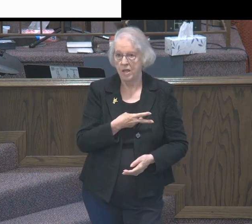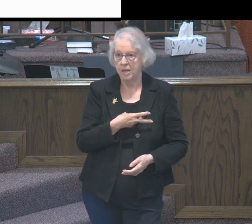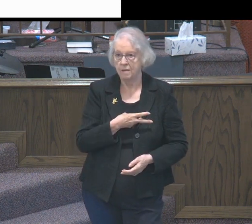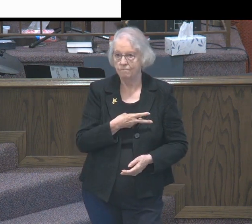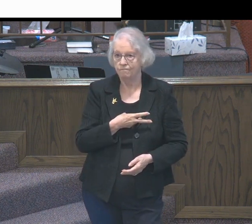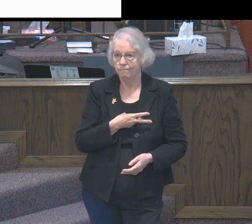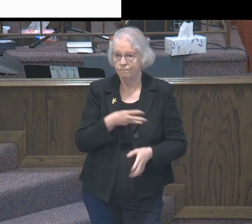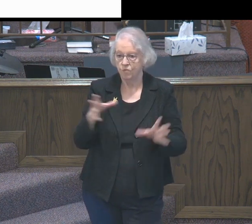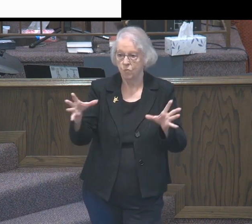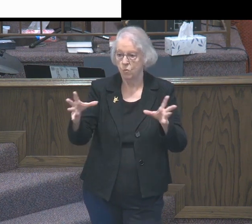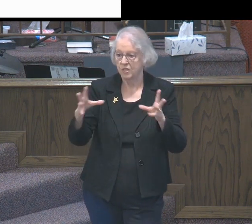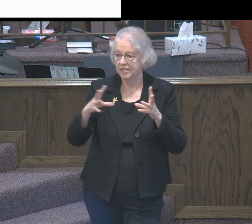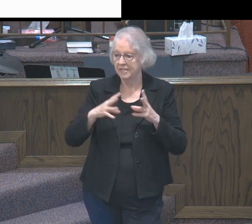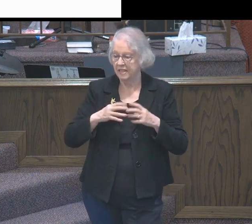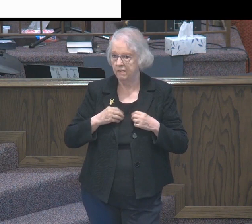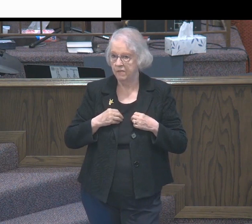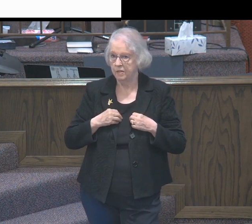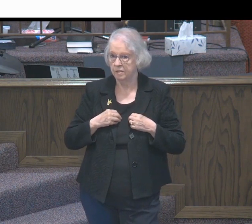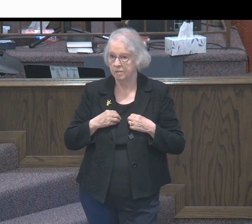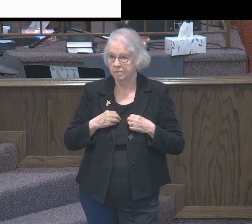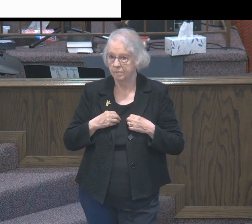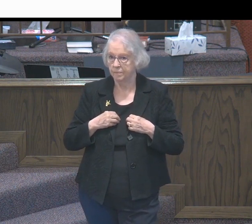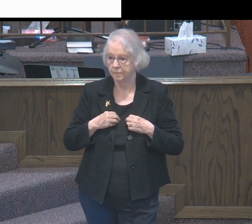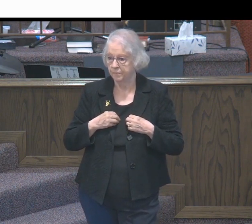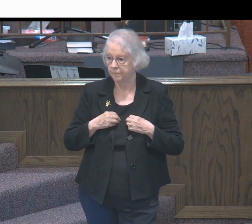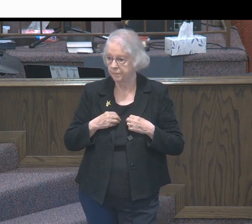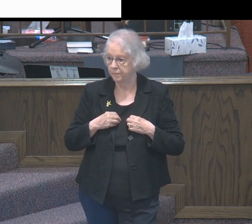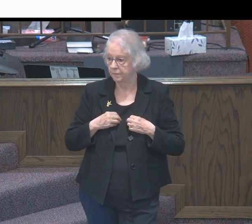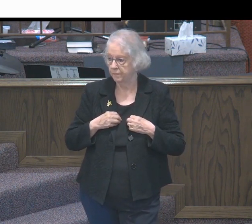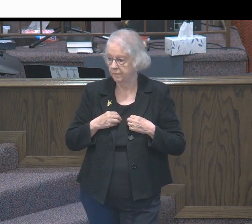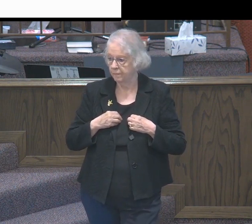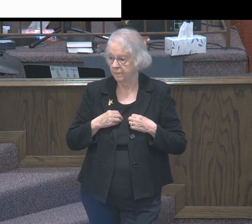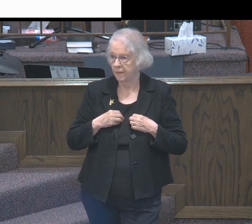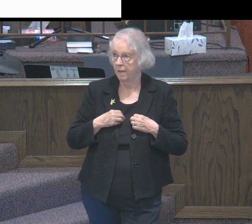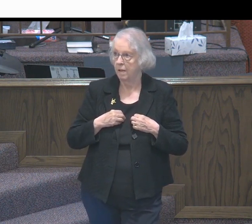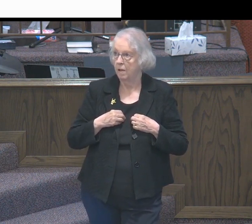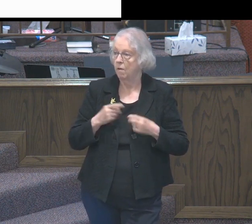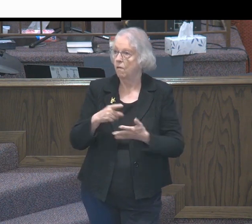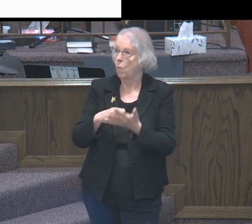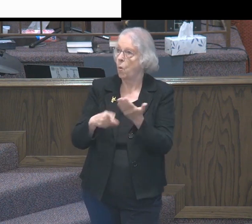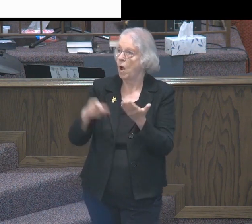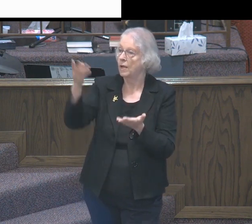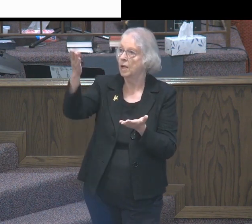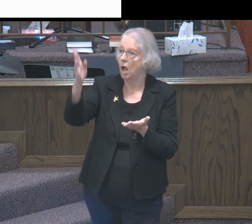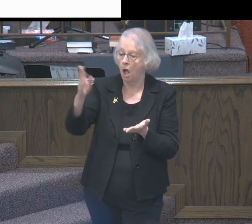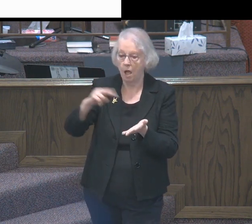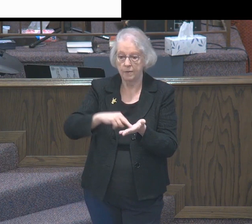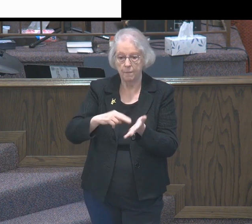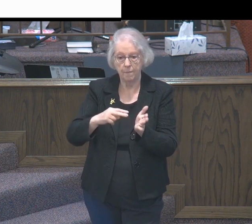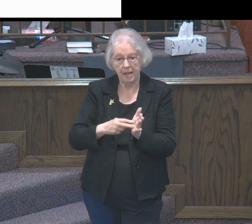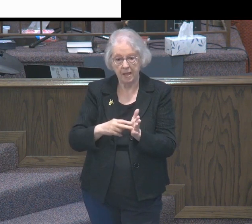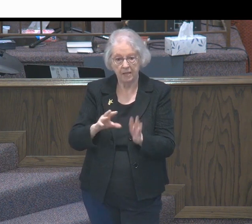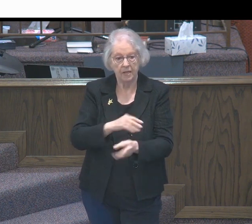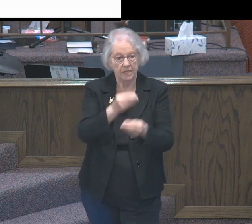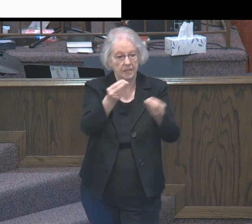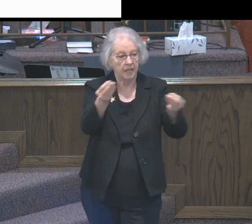receive it for what it is. You see, Jesus' main message in all of this is that